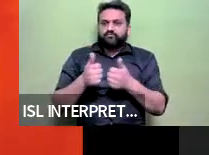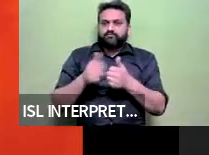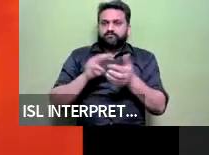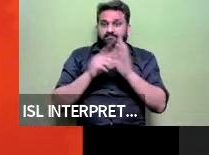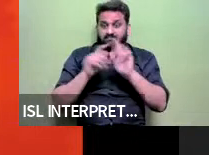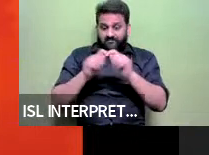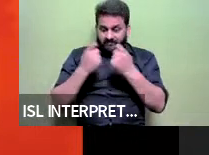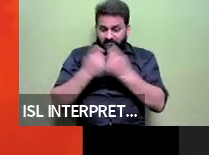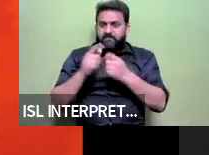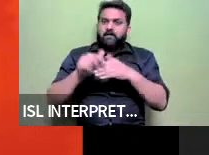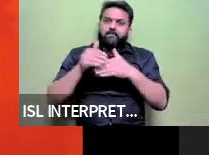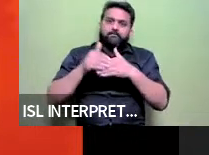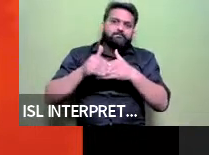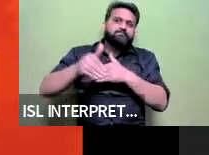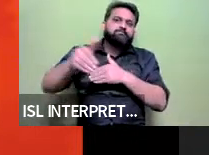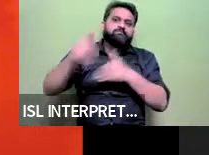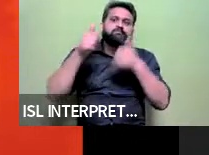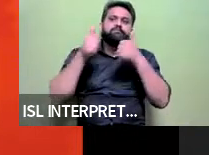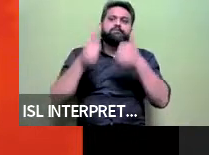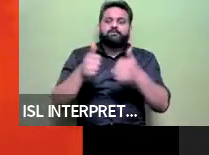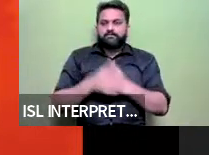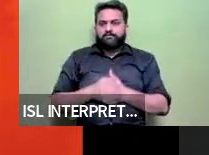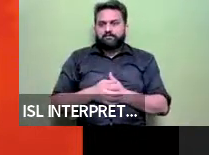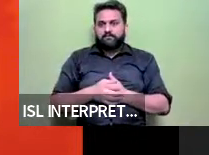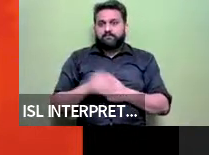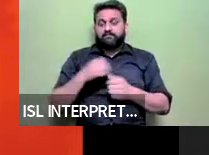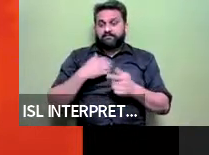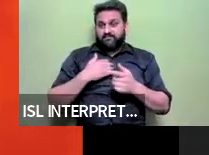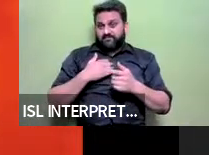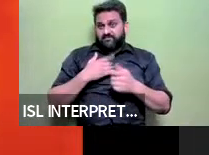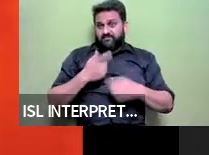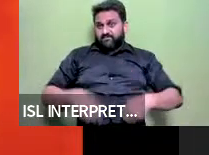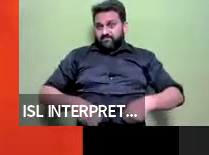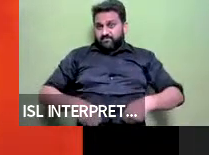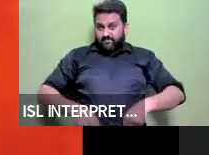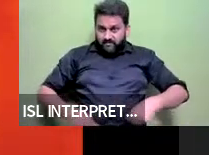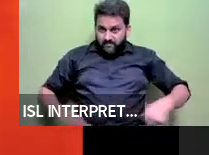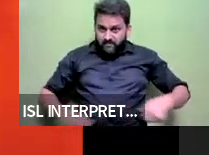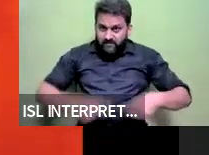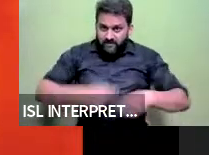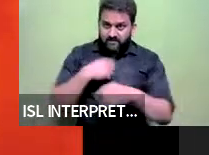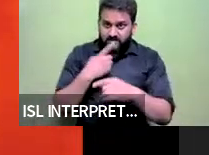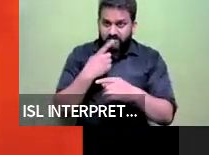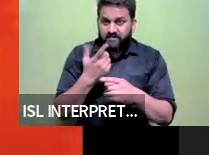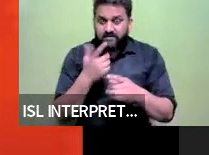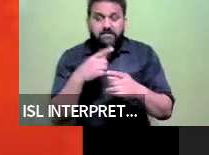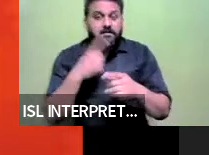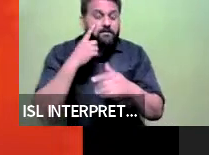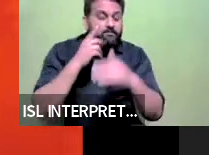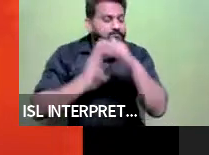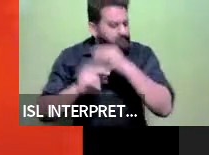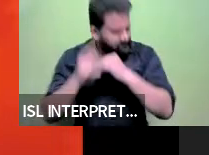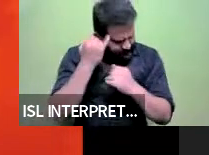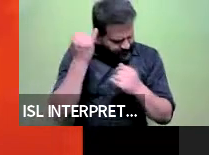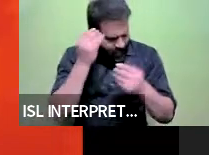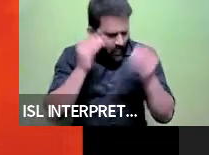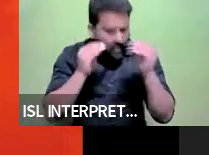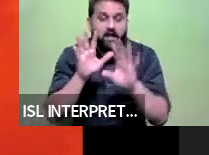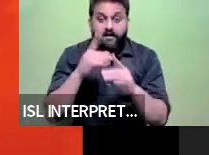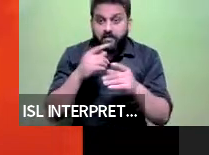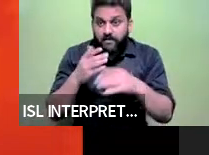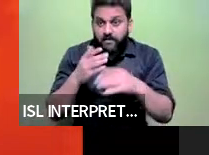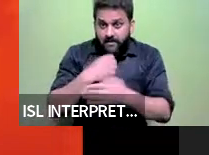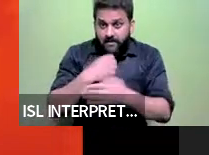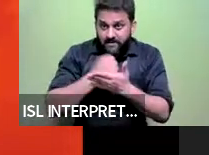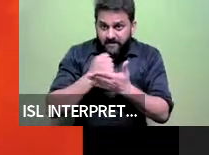which can go further. But winning is like also your instinct. So preparation is